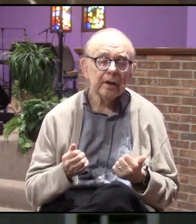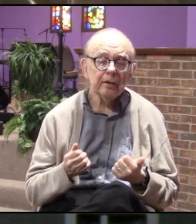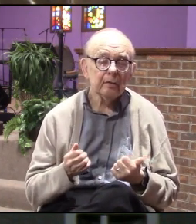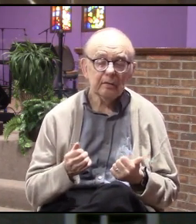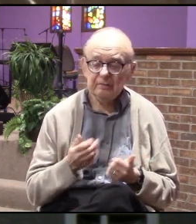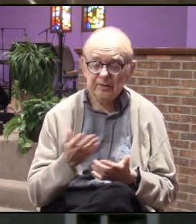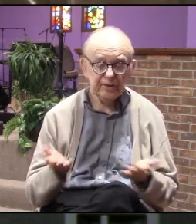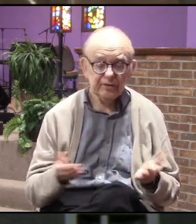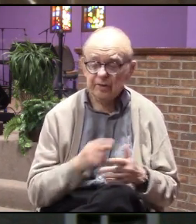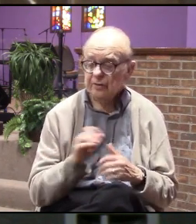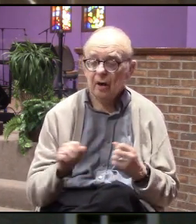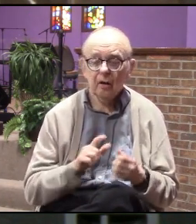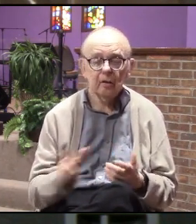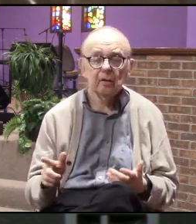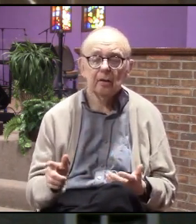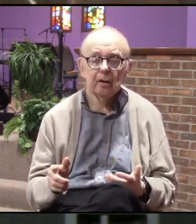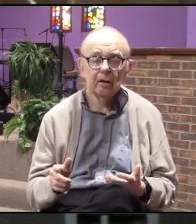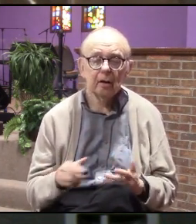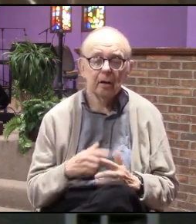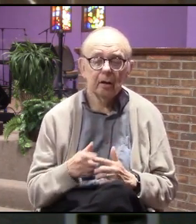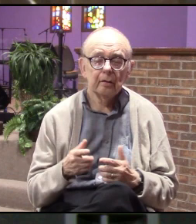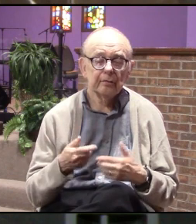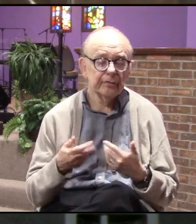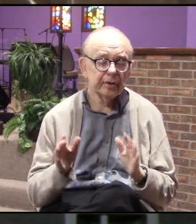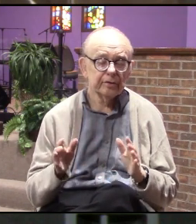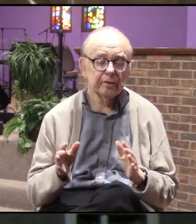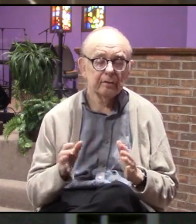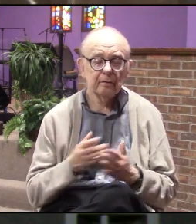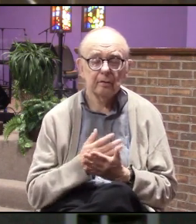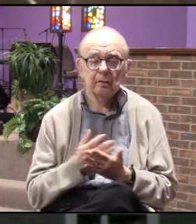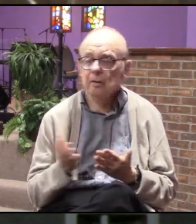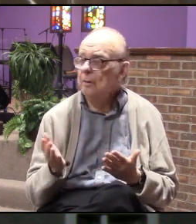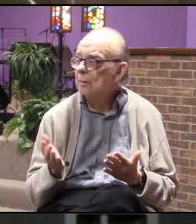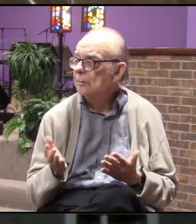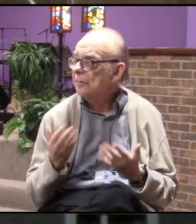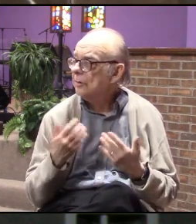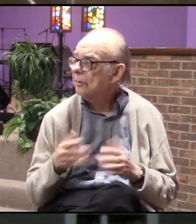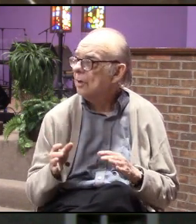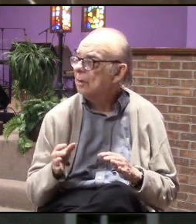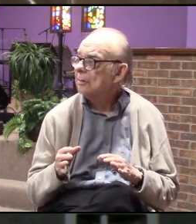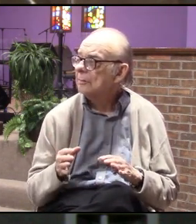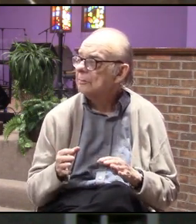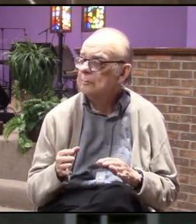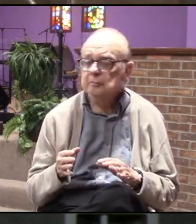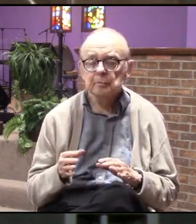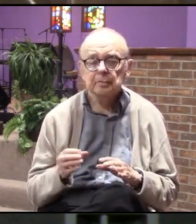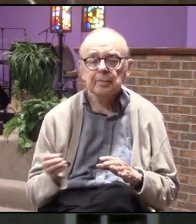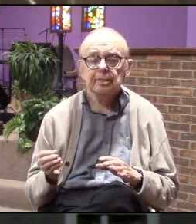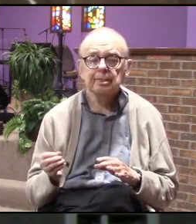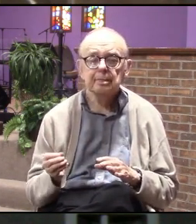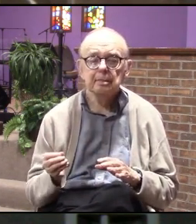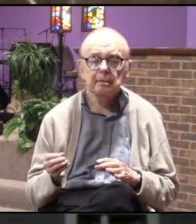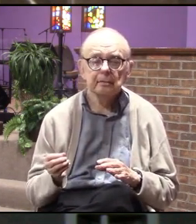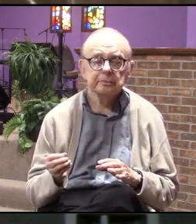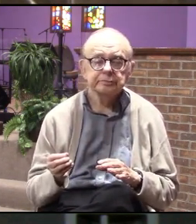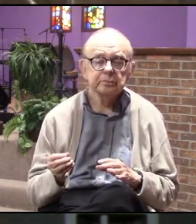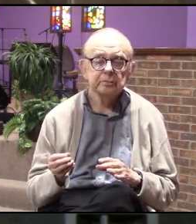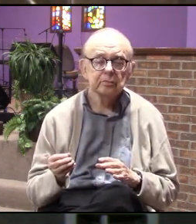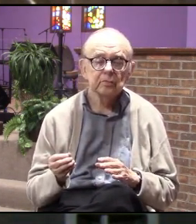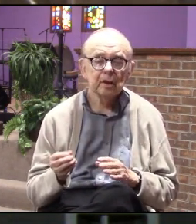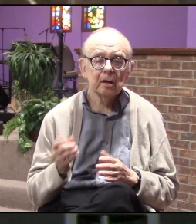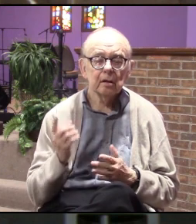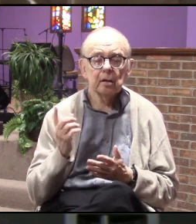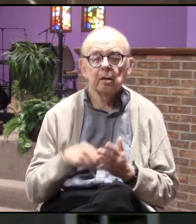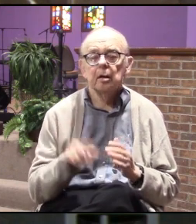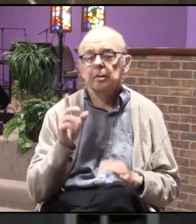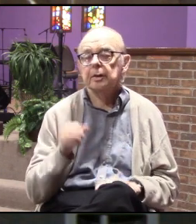just it? And then it's over with and everything is done. And so